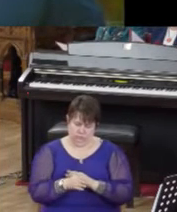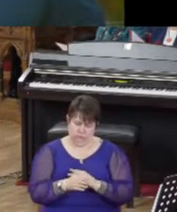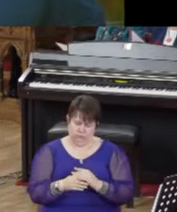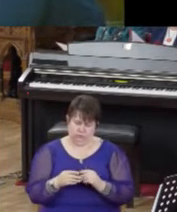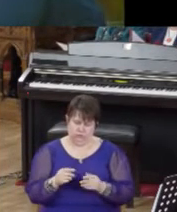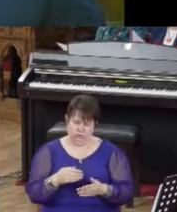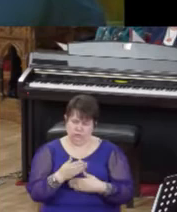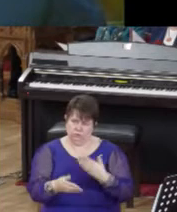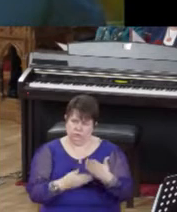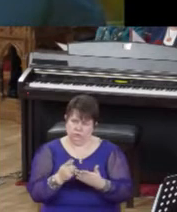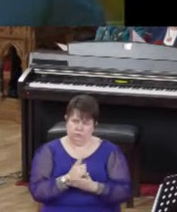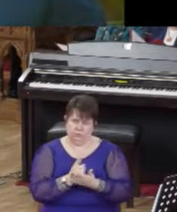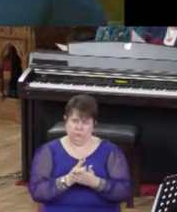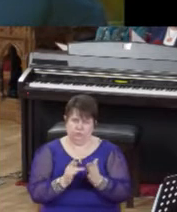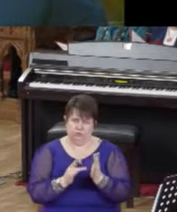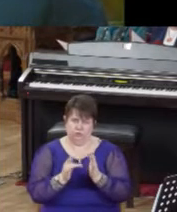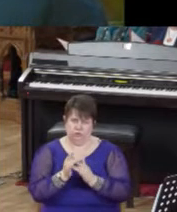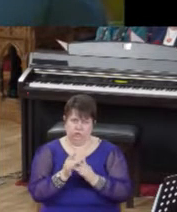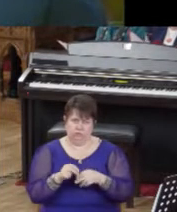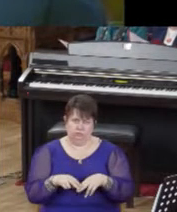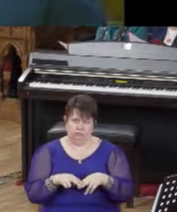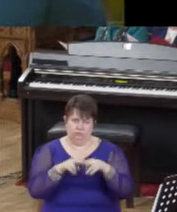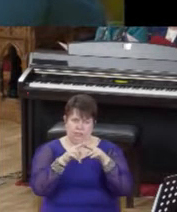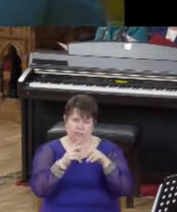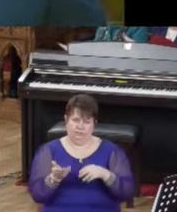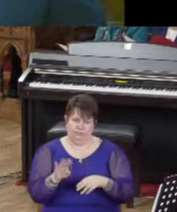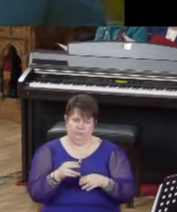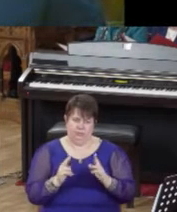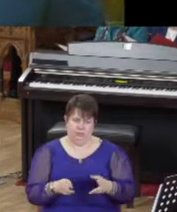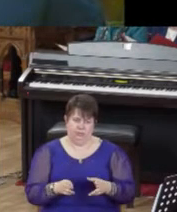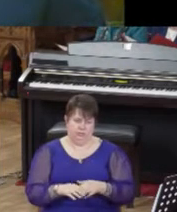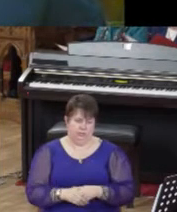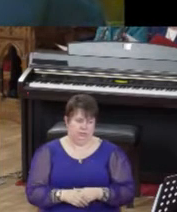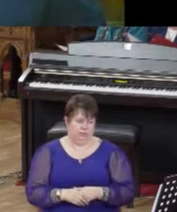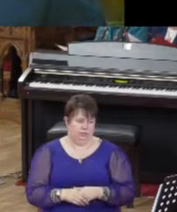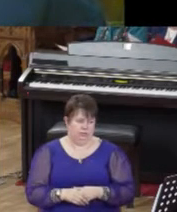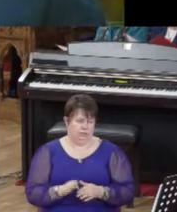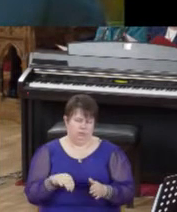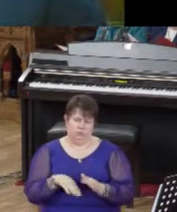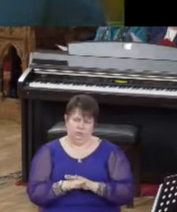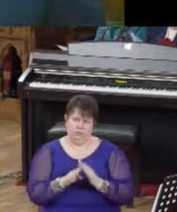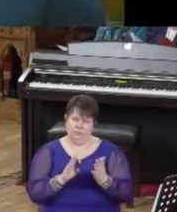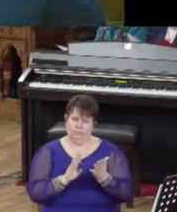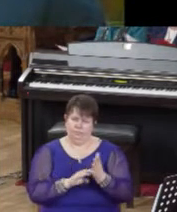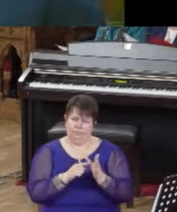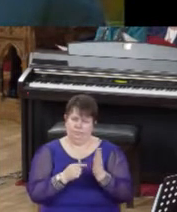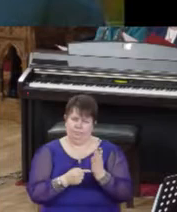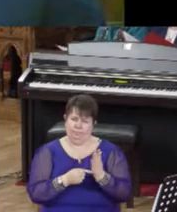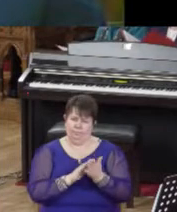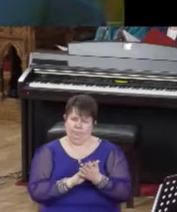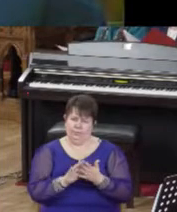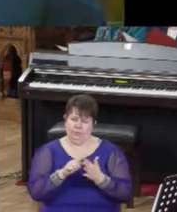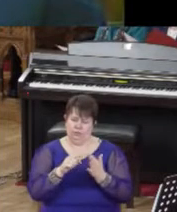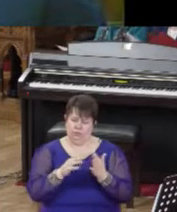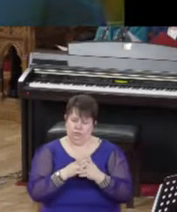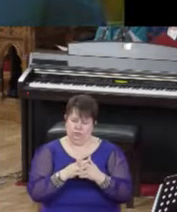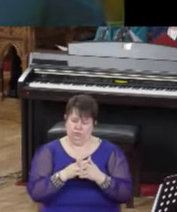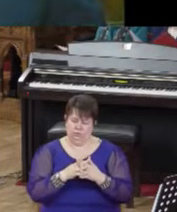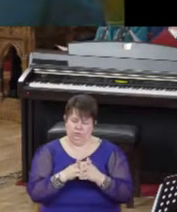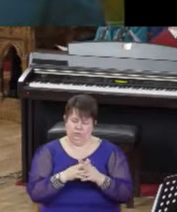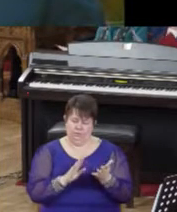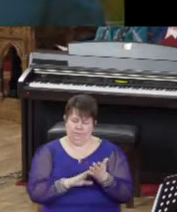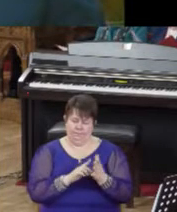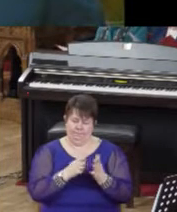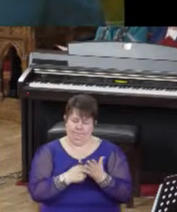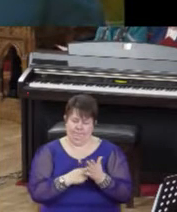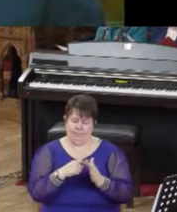Jesus rising from the dead in Matthew, Mark, Luke, and John. But just to show you that the resurrection is